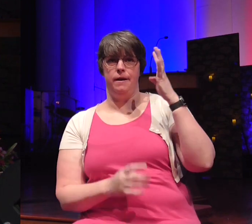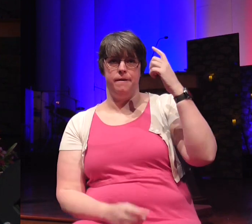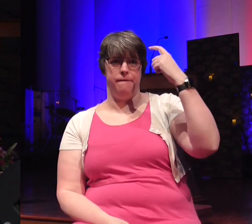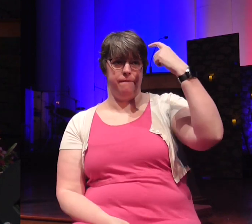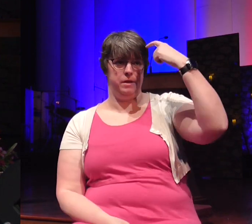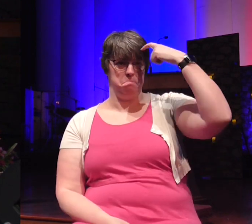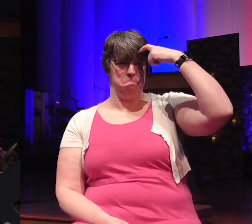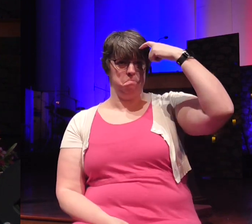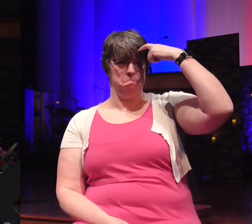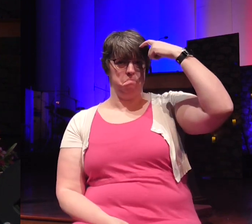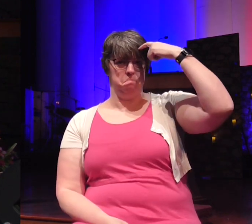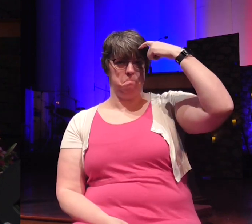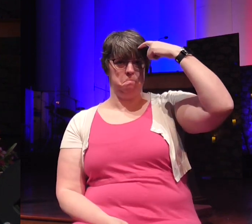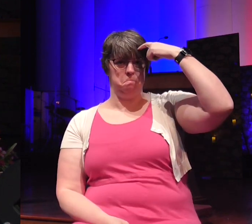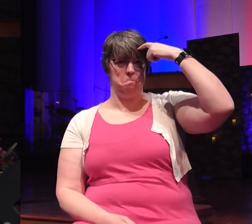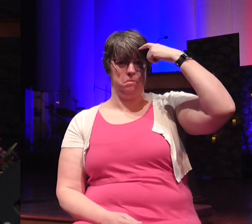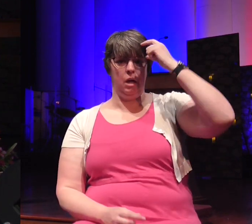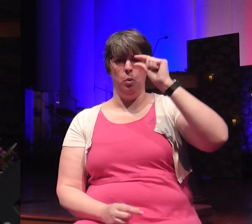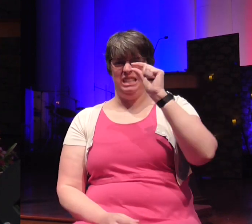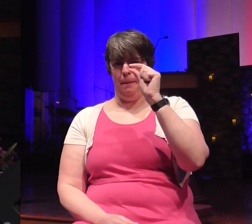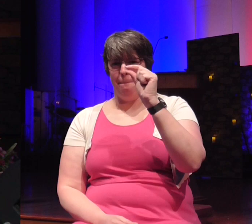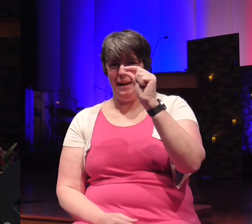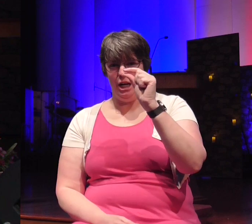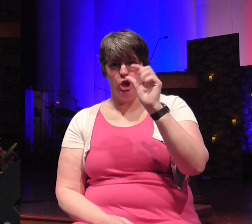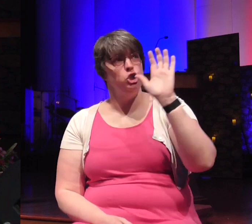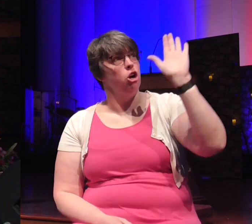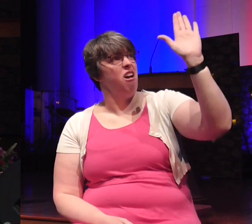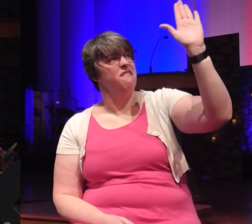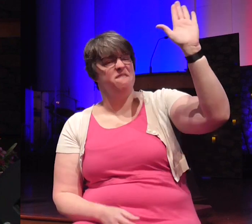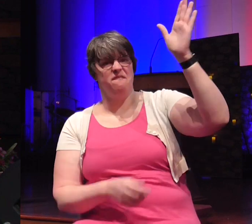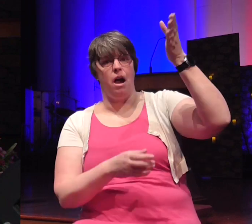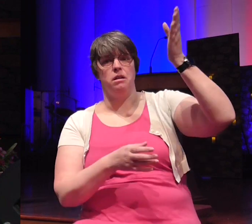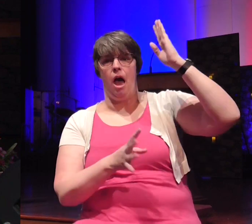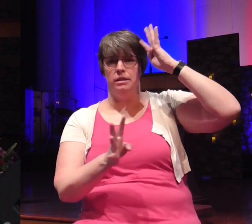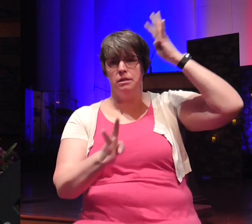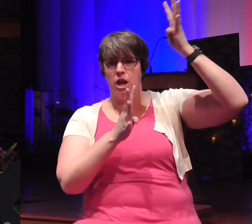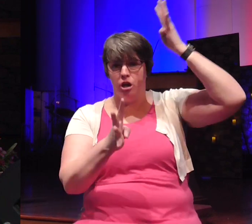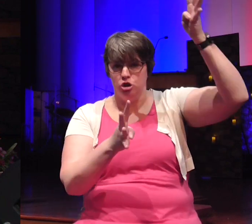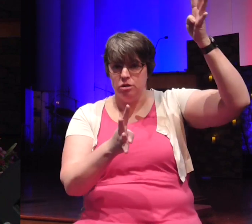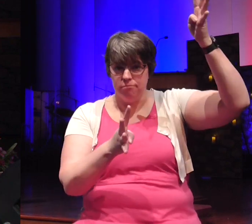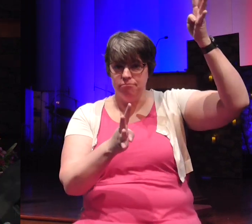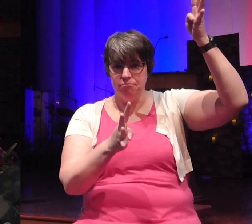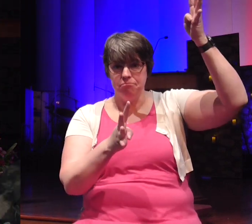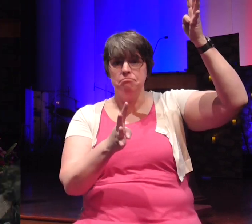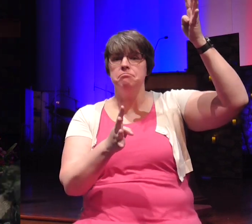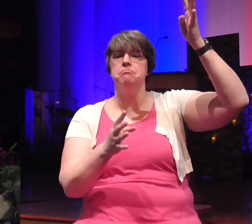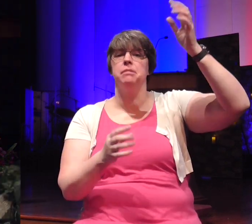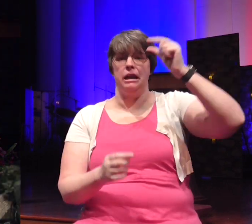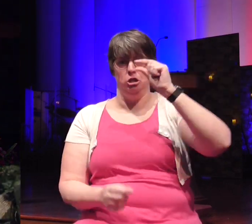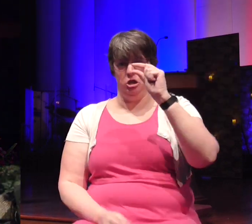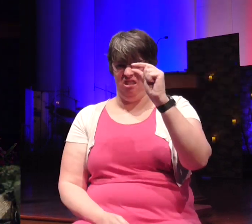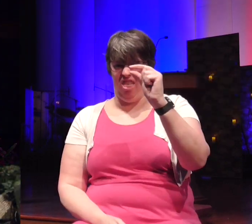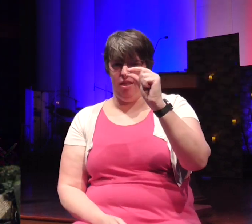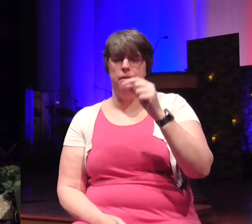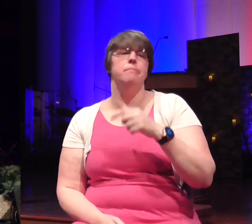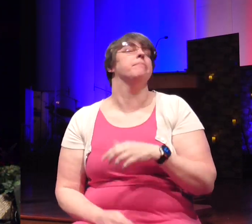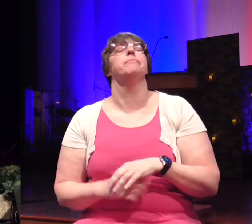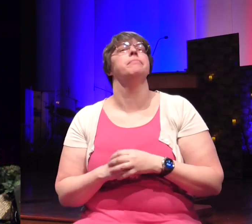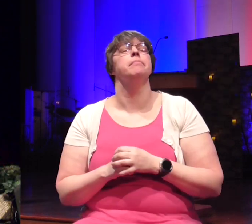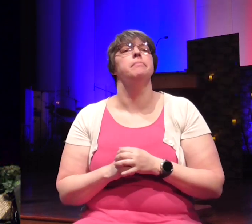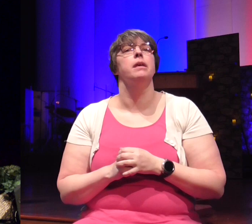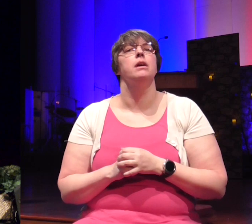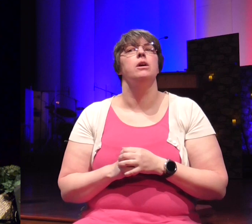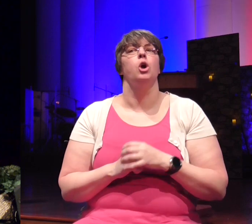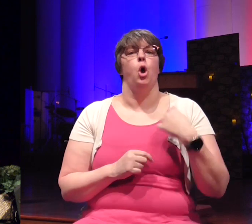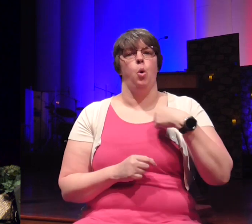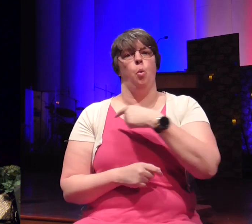in miniature is the same consciousness moving in the mind of God that created all form, from the inner to the outer, from the idea to the form. And